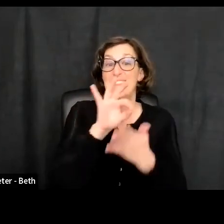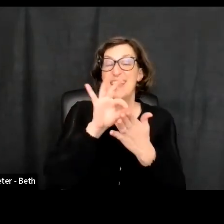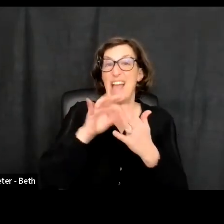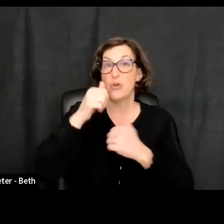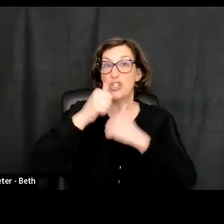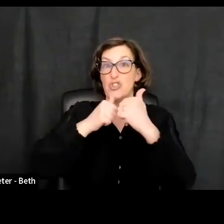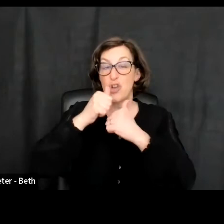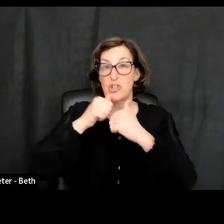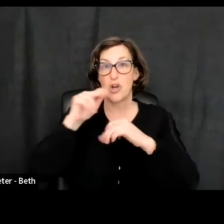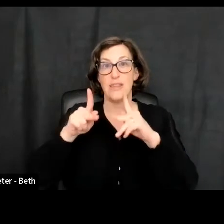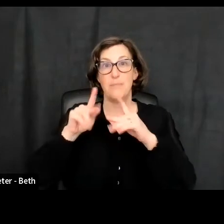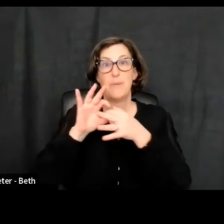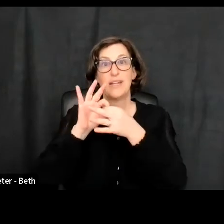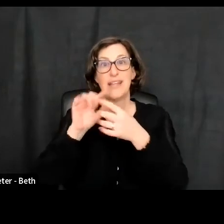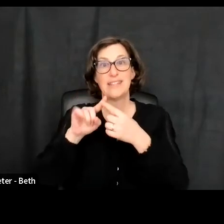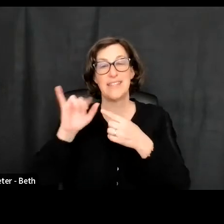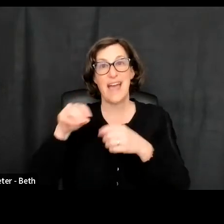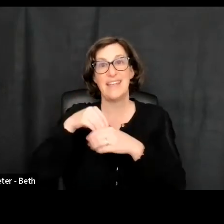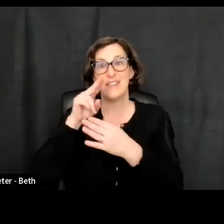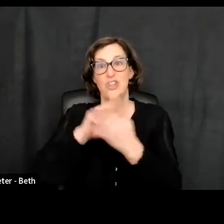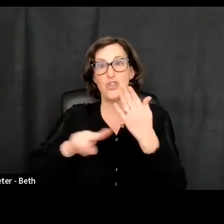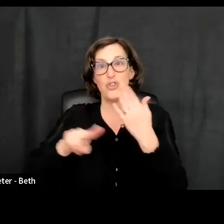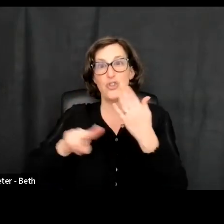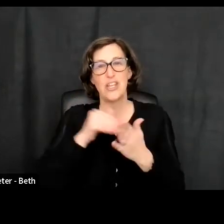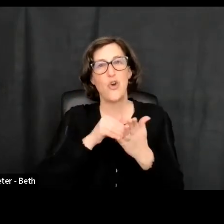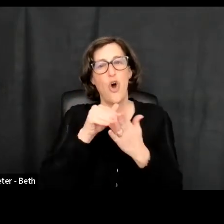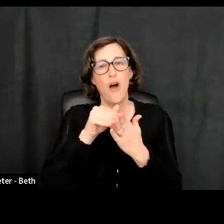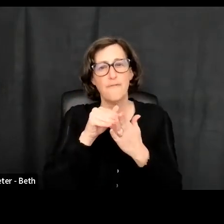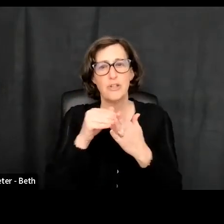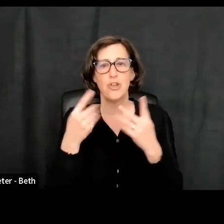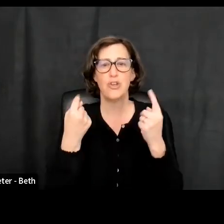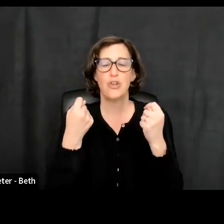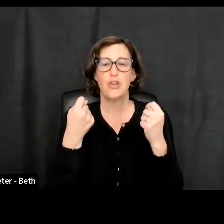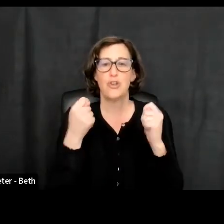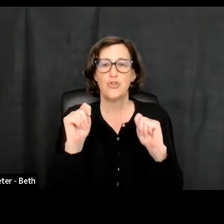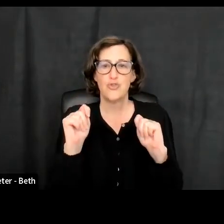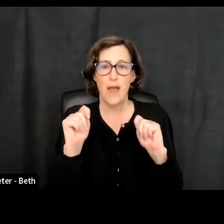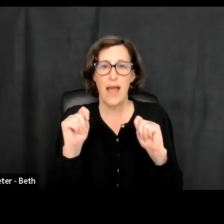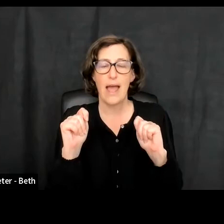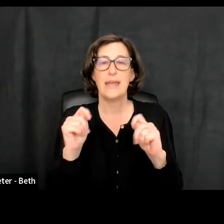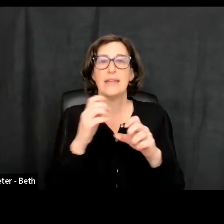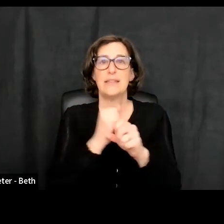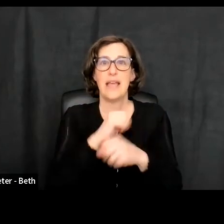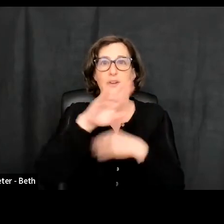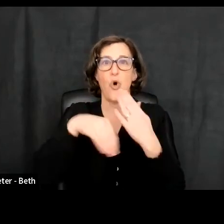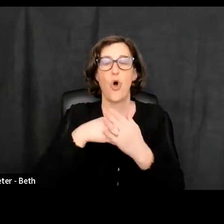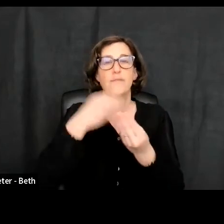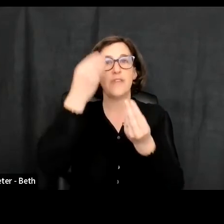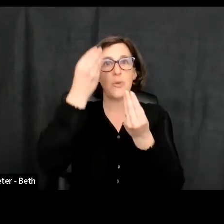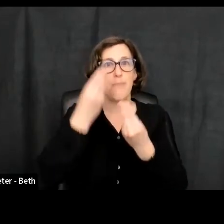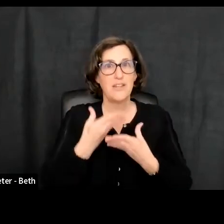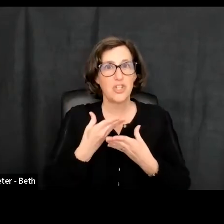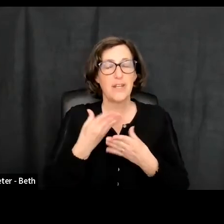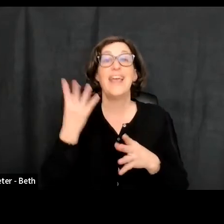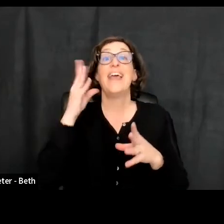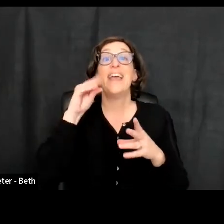the folks associated with them at the university often try to get all of the information, including